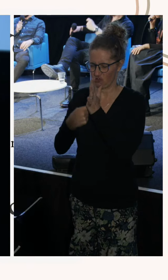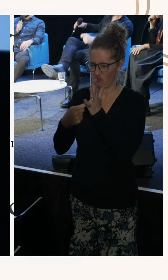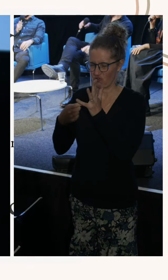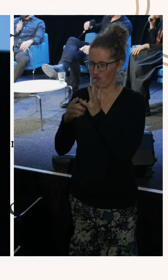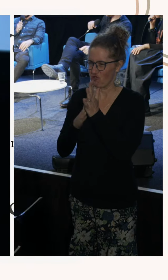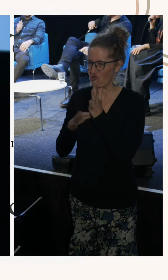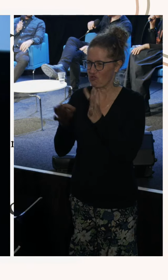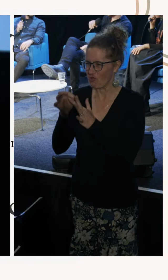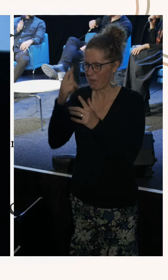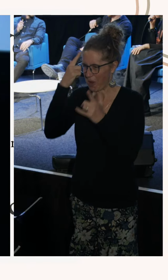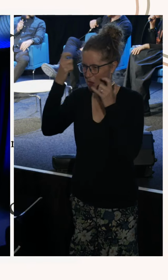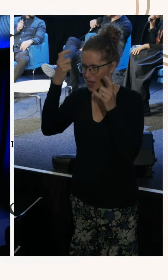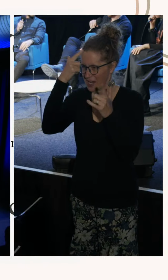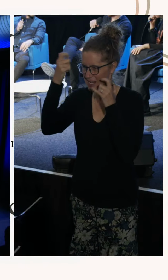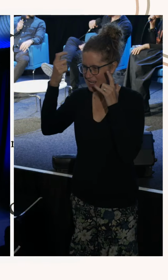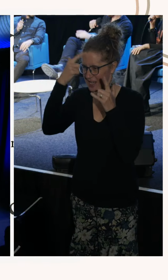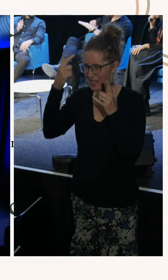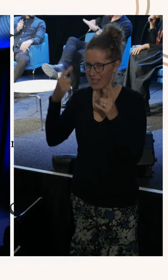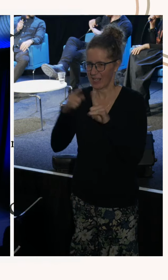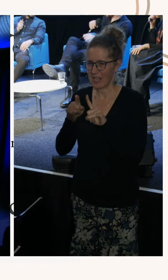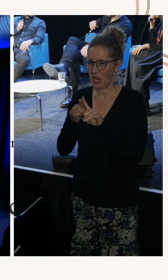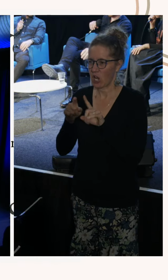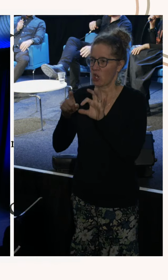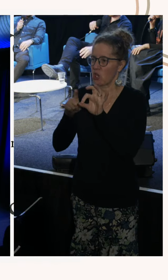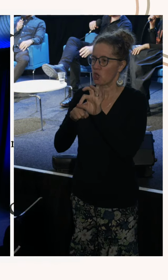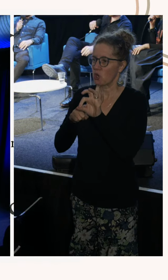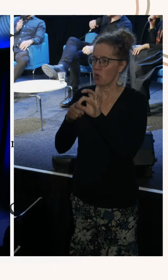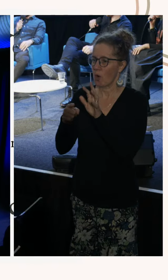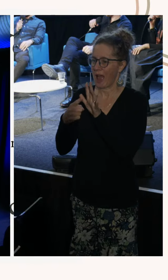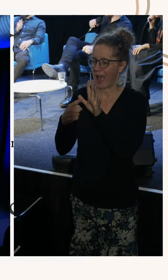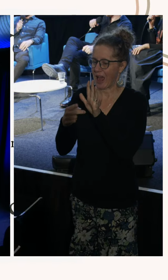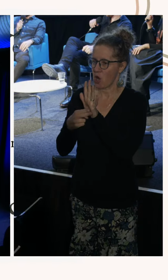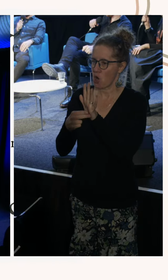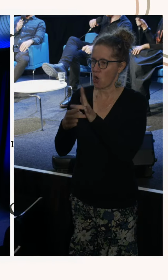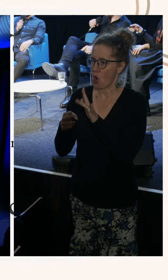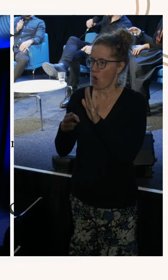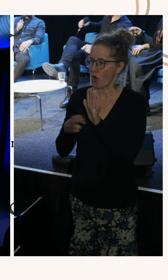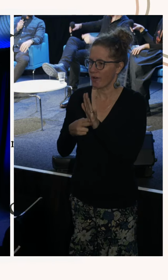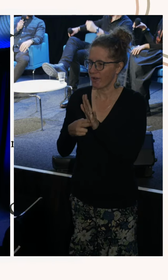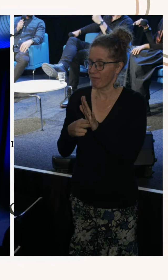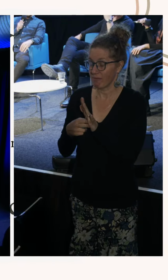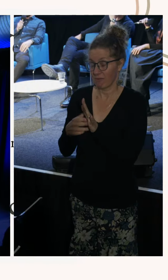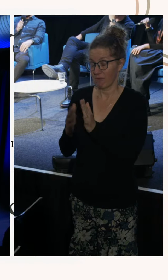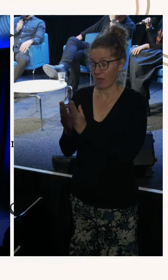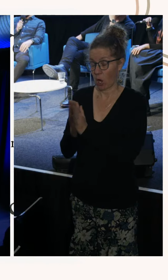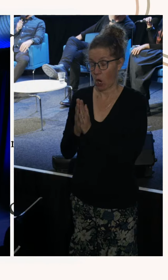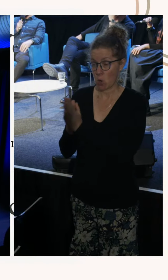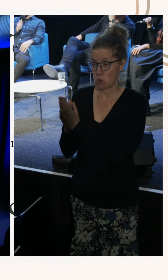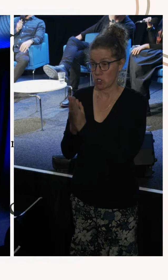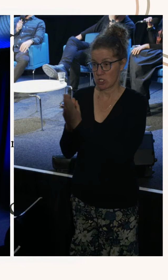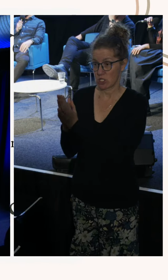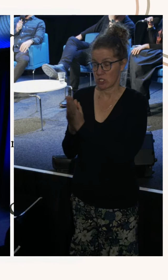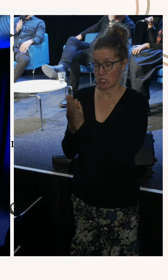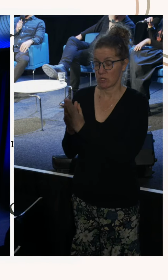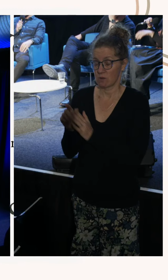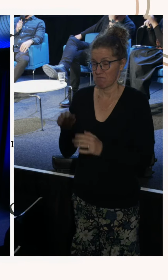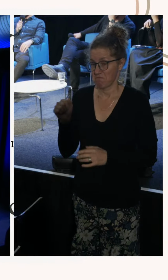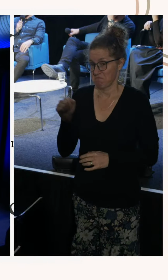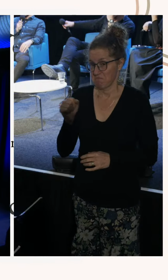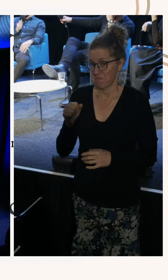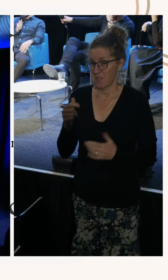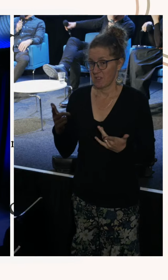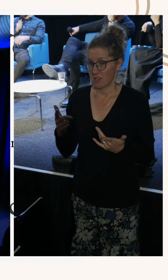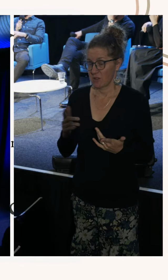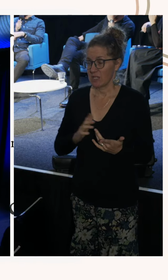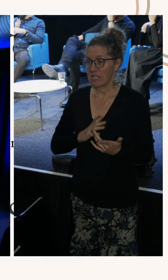conservatives have, where they have some sort of QAnon style. They're pretty close online these days. Yeah. Pretty close, and it's fun